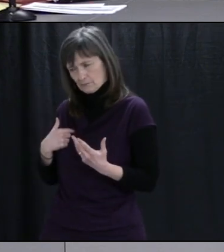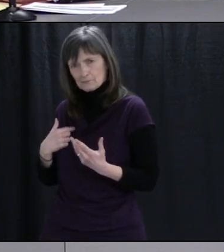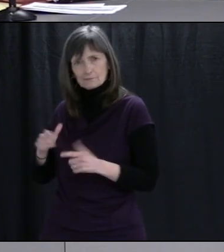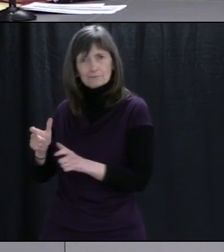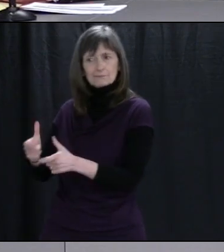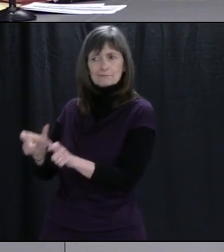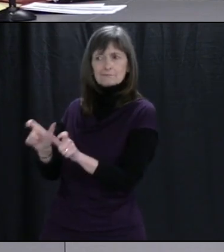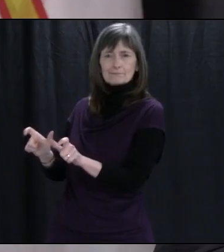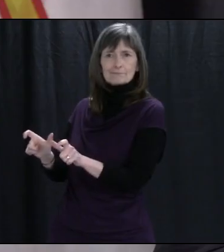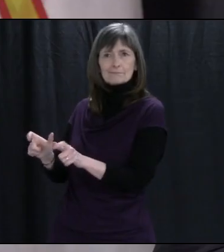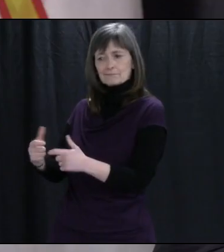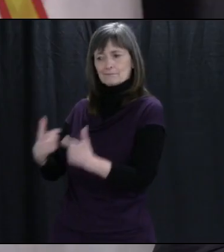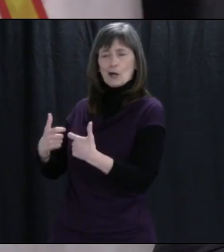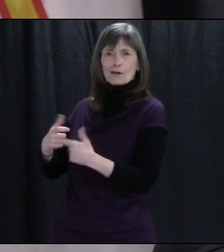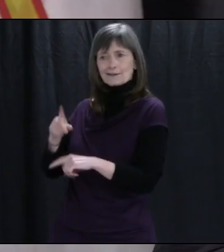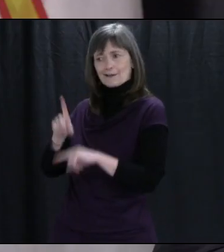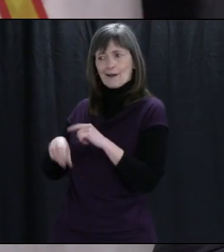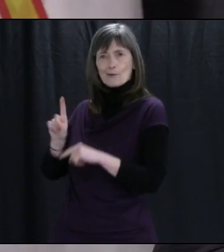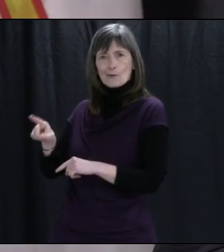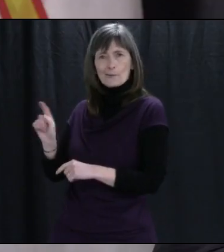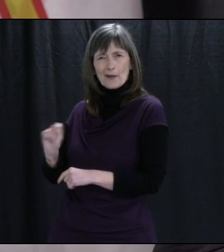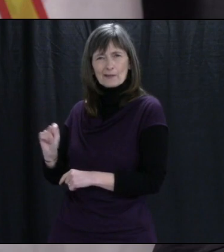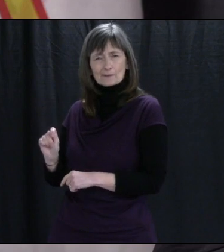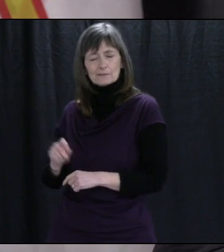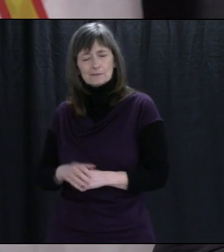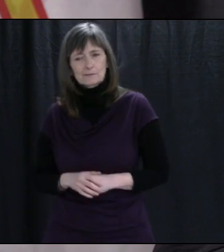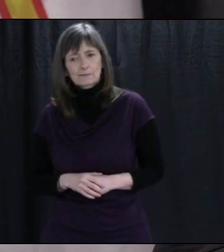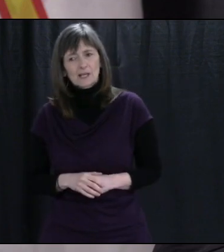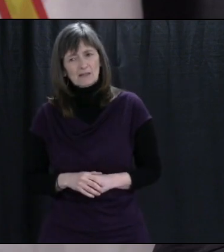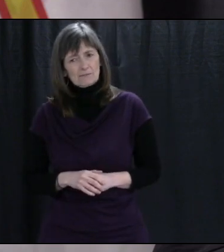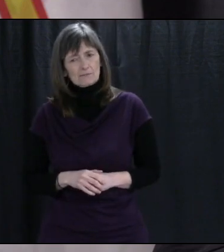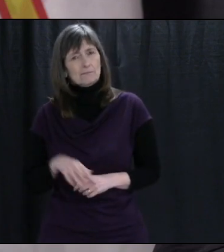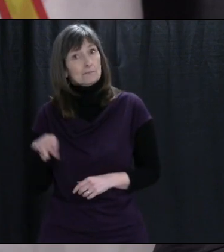Metrobus drivers, we could certainly work with the City of St. John's.